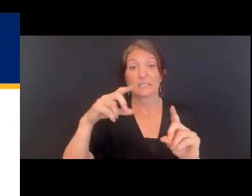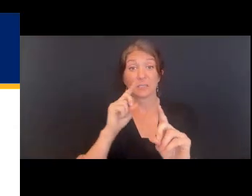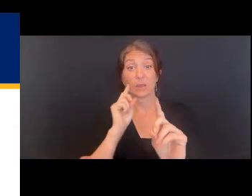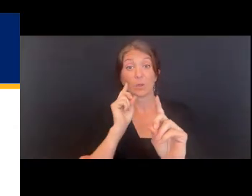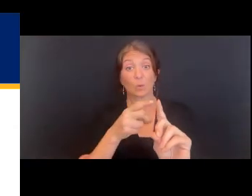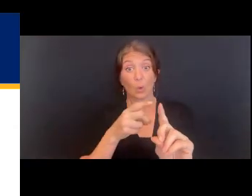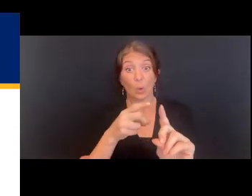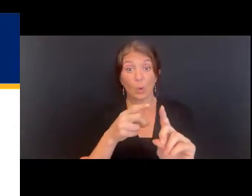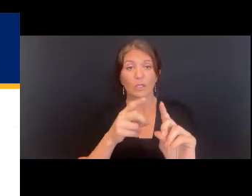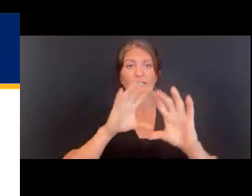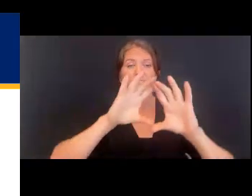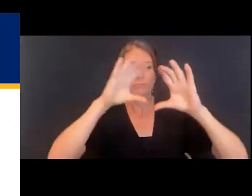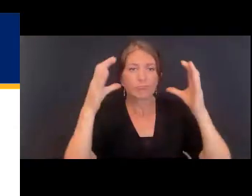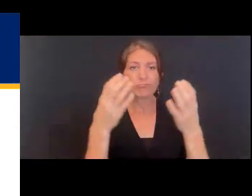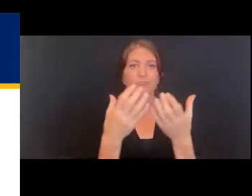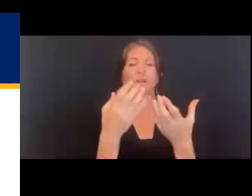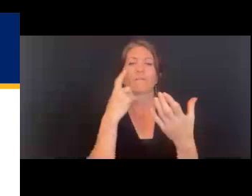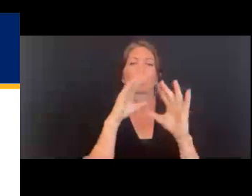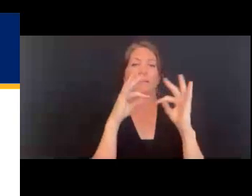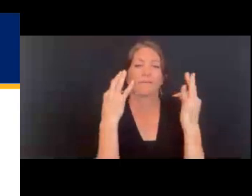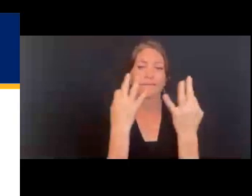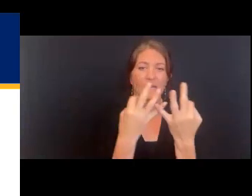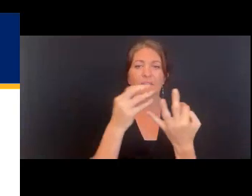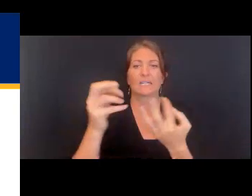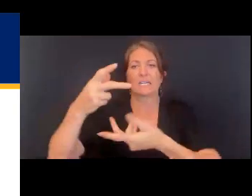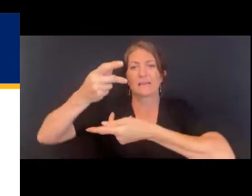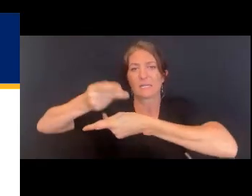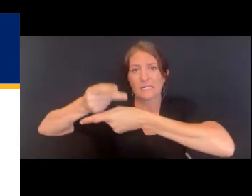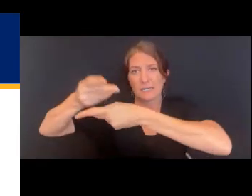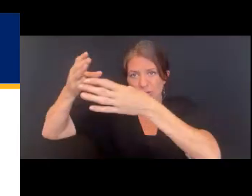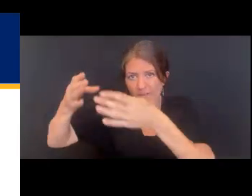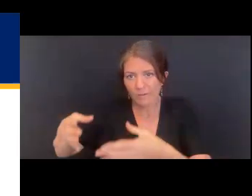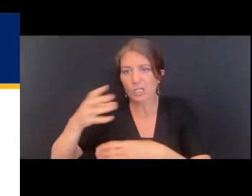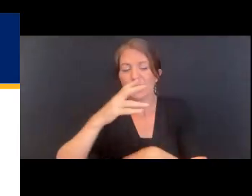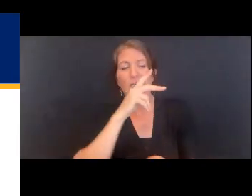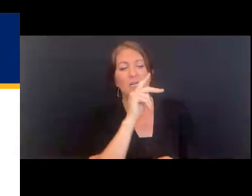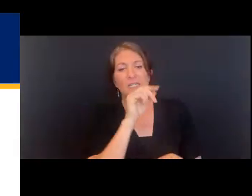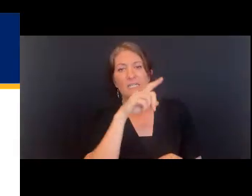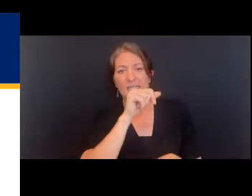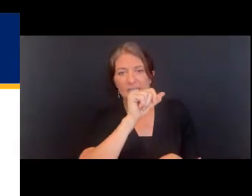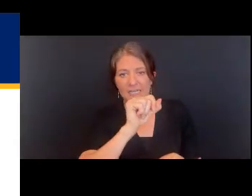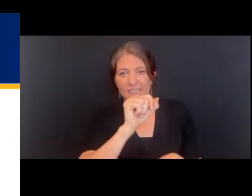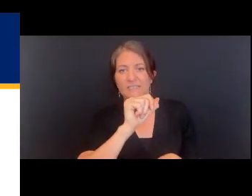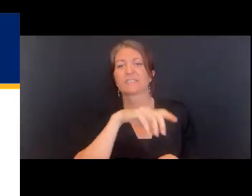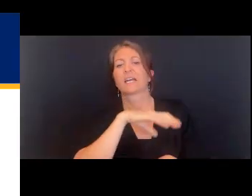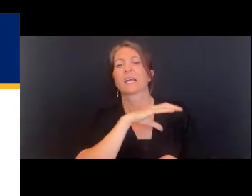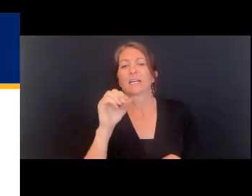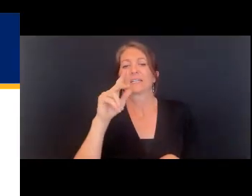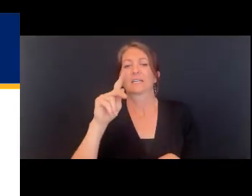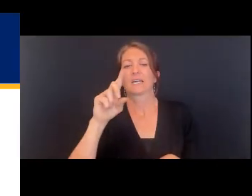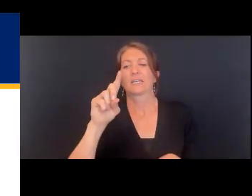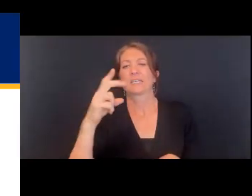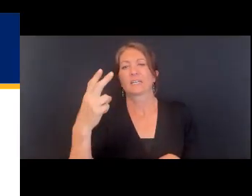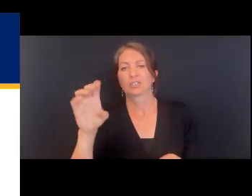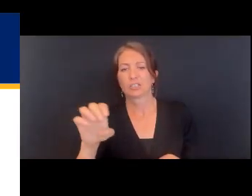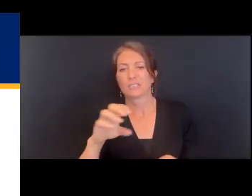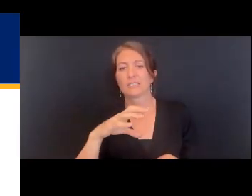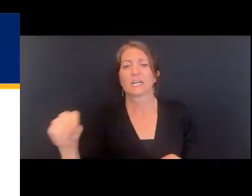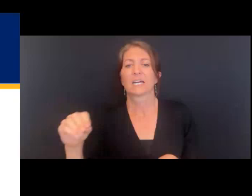and the family caregiver. KDADS in partnership with KDHE, ADRC, Assessing Org,